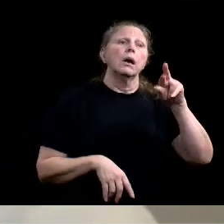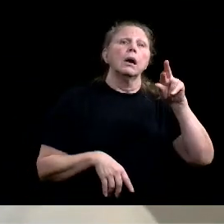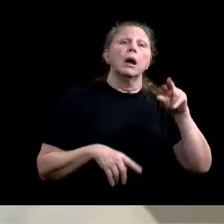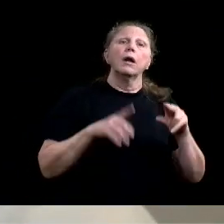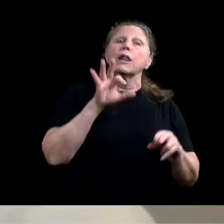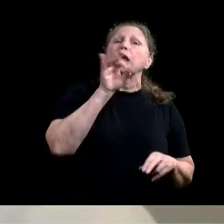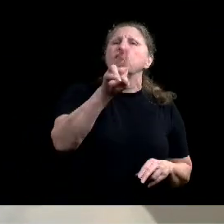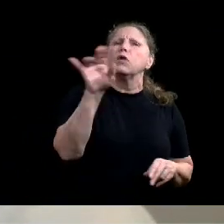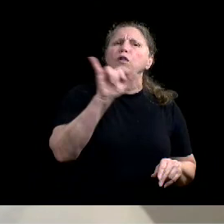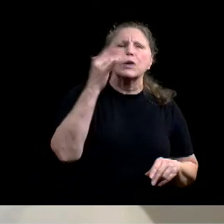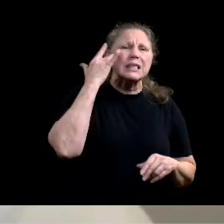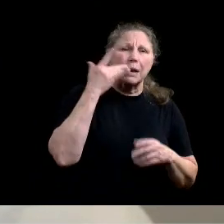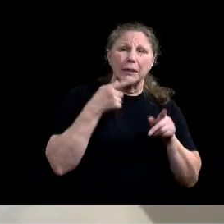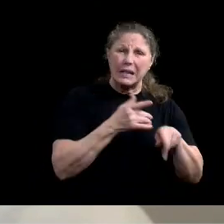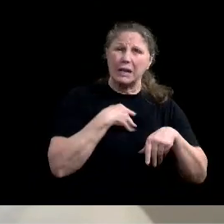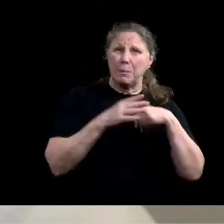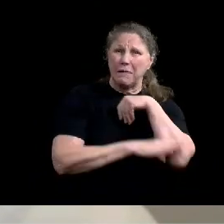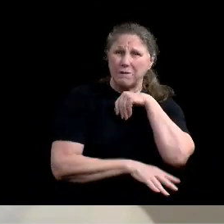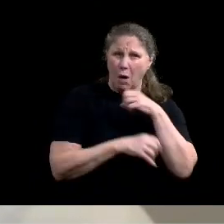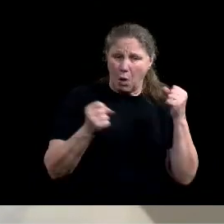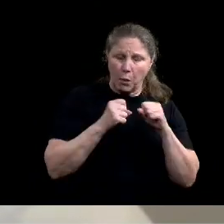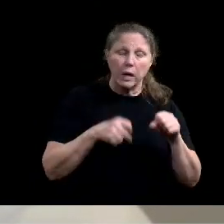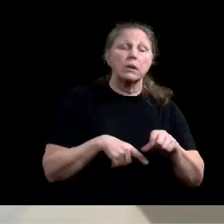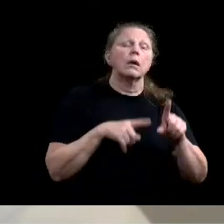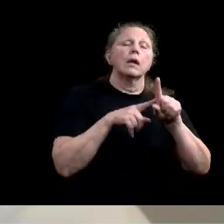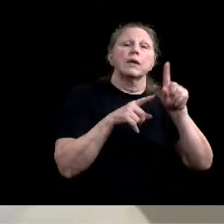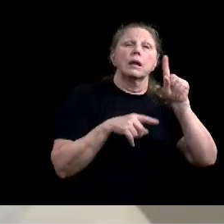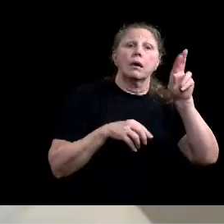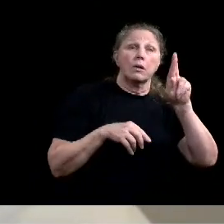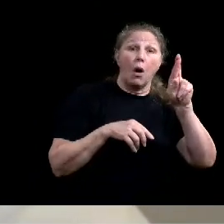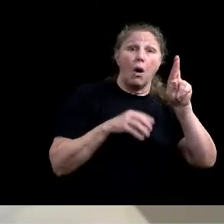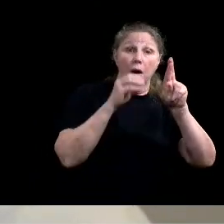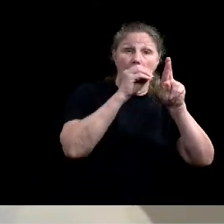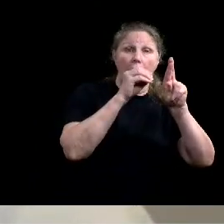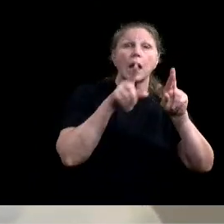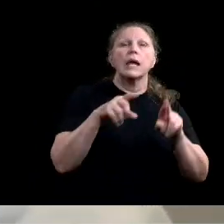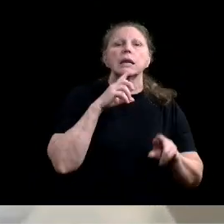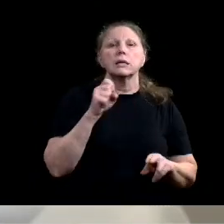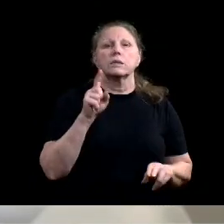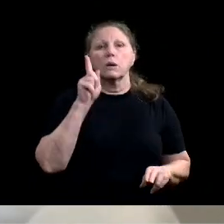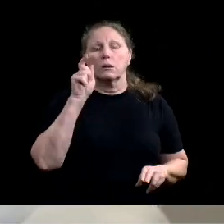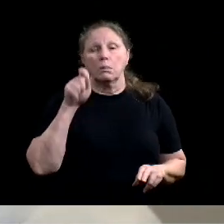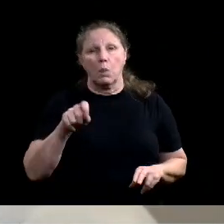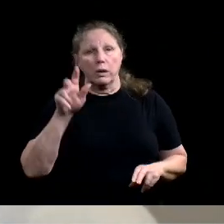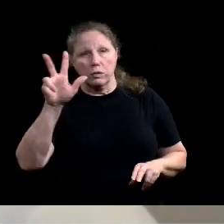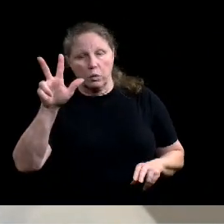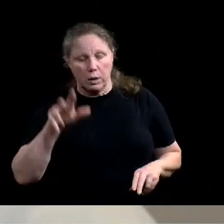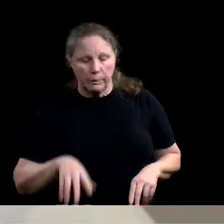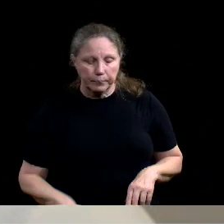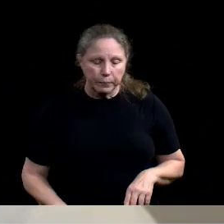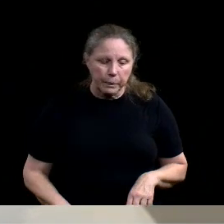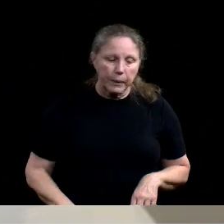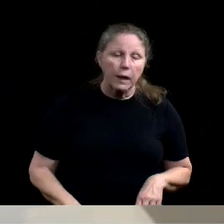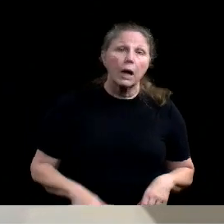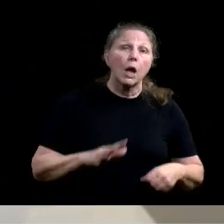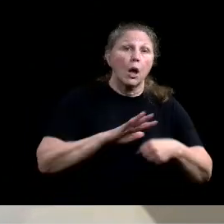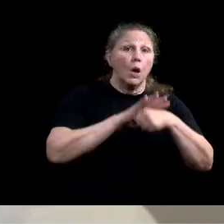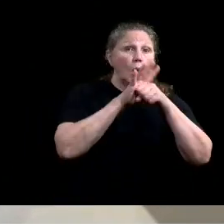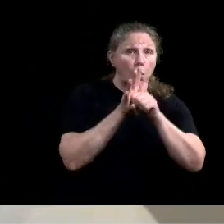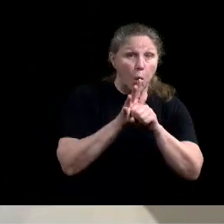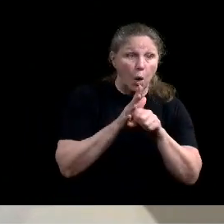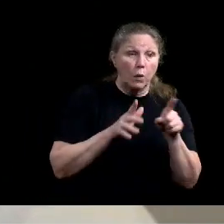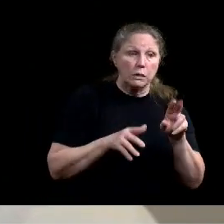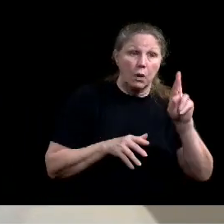studies related to the novel coronavirus had an R naught of around 2.2